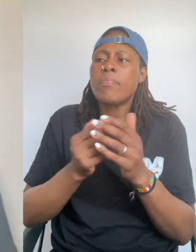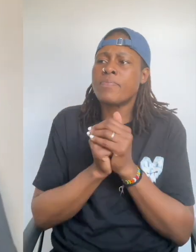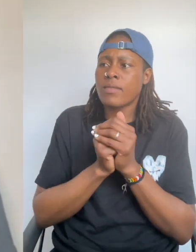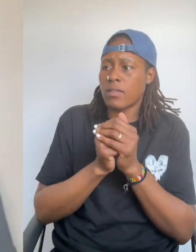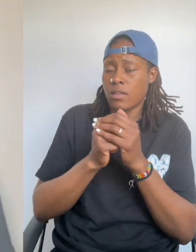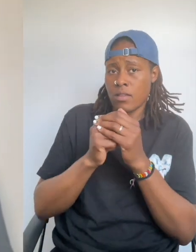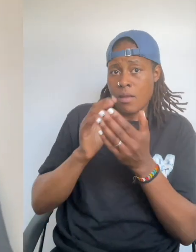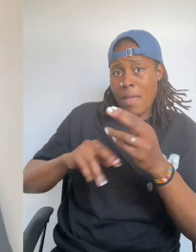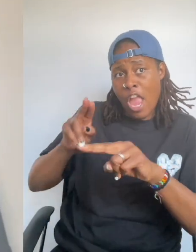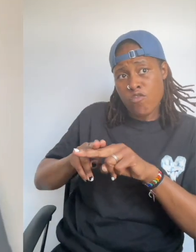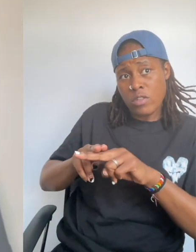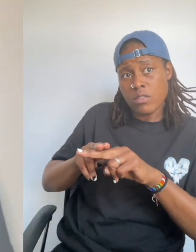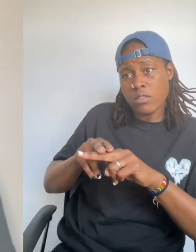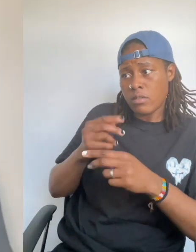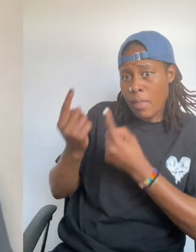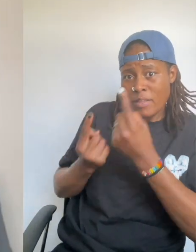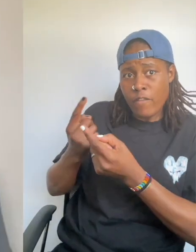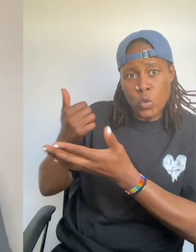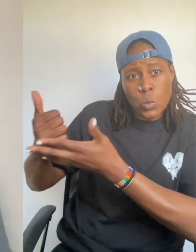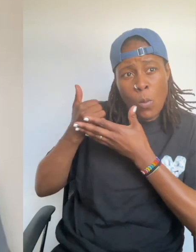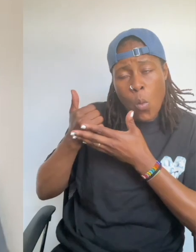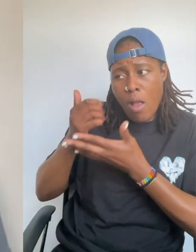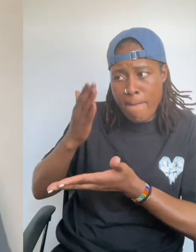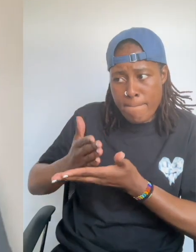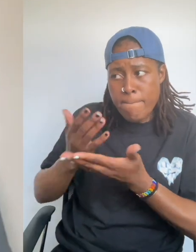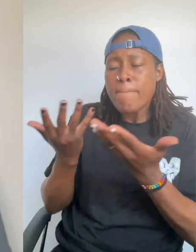My parents were very supportive.